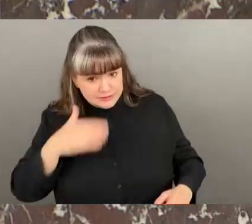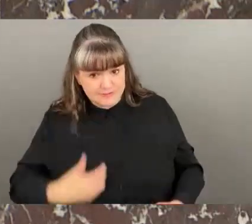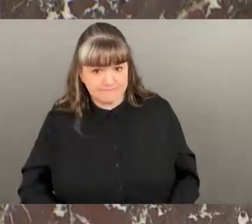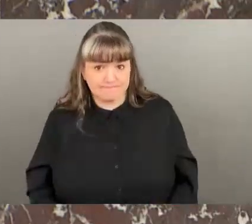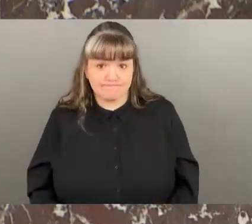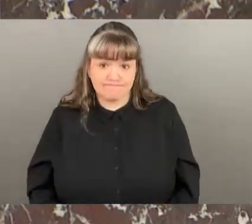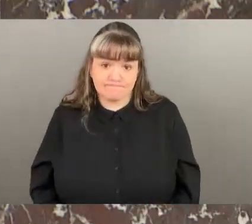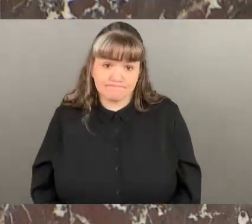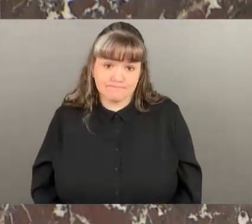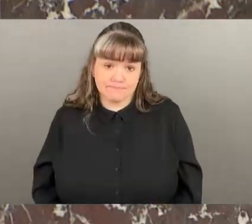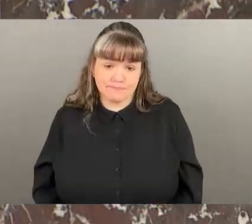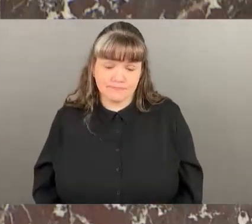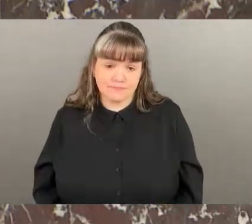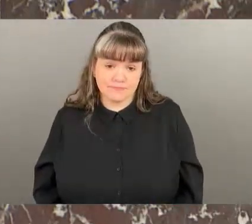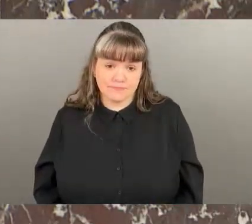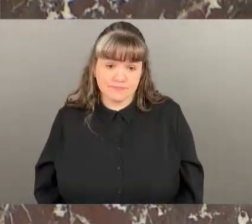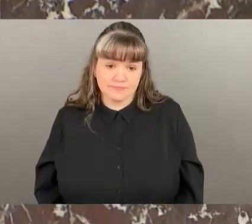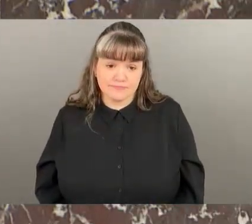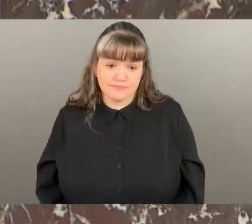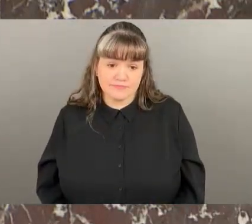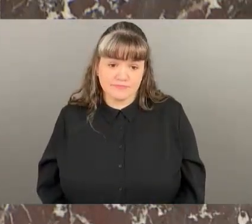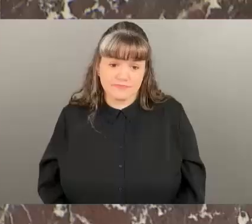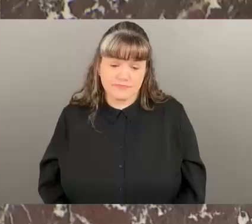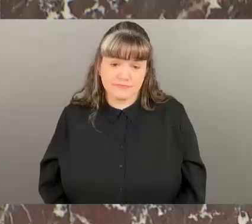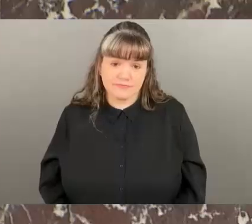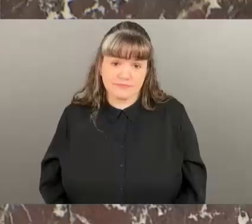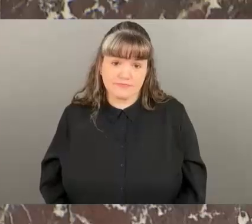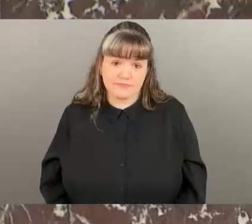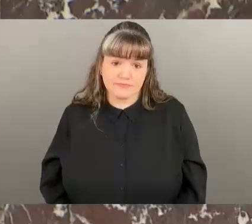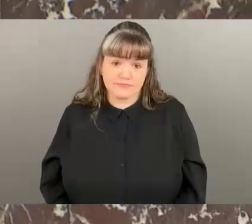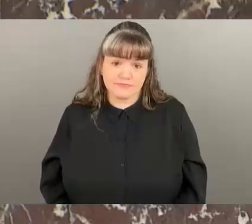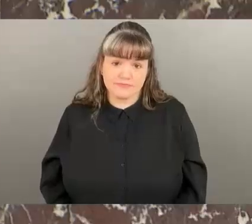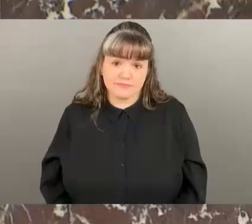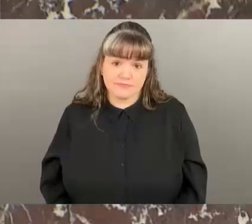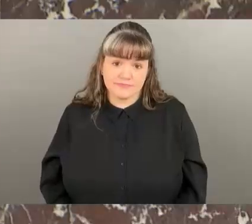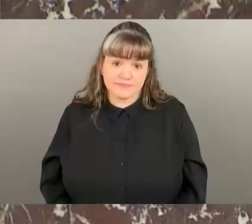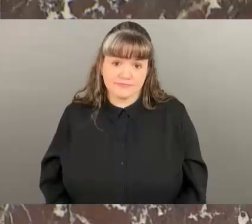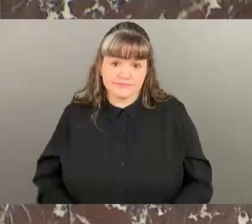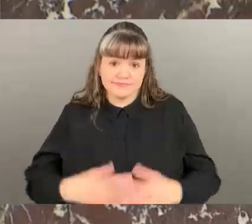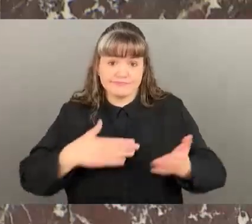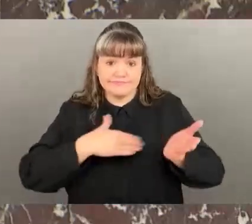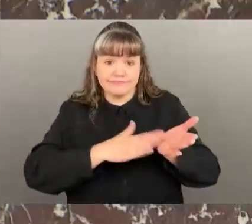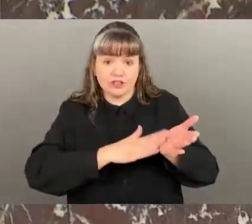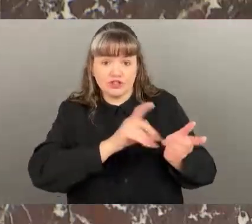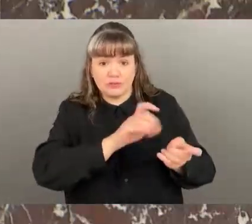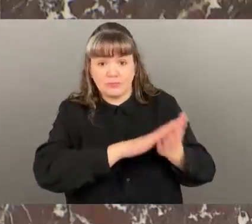Great leadership material for the next BC Conservative Party, Honourable Speaker, from that member from Surrey Cloverdale.